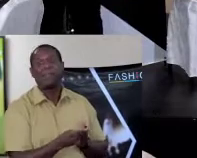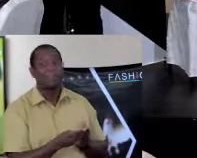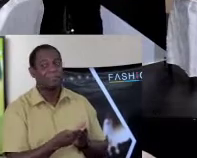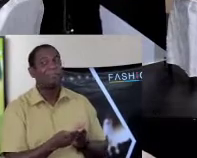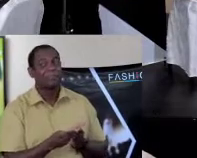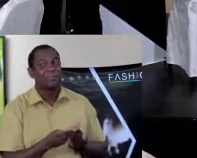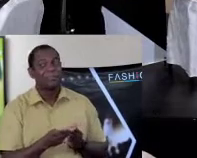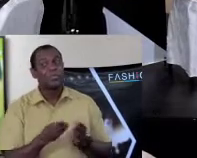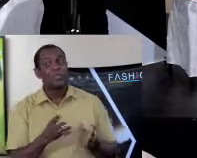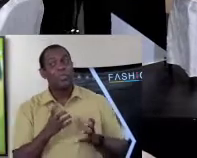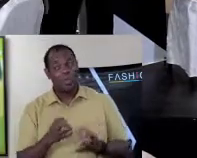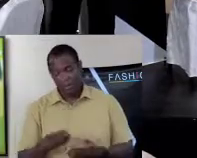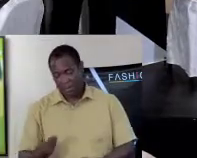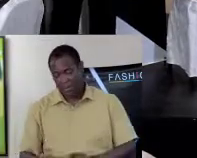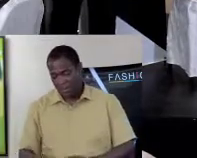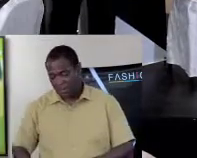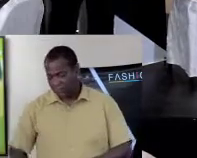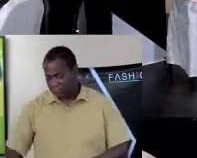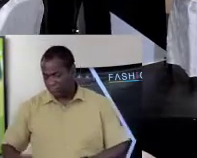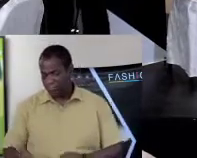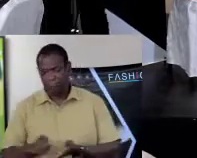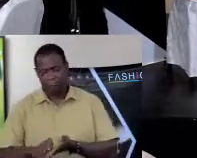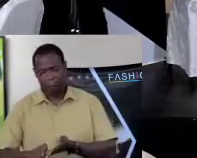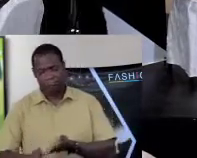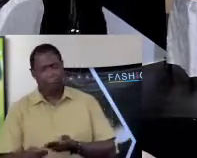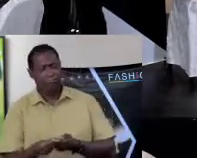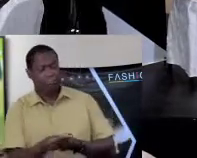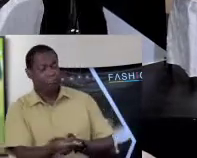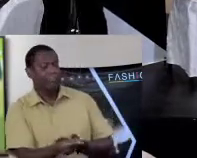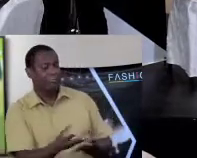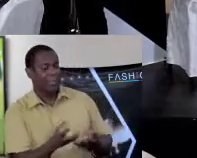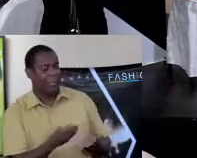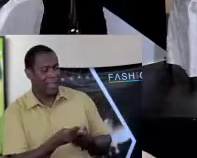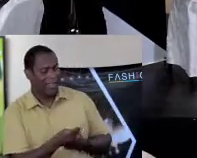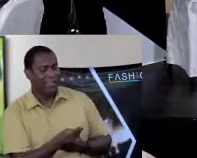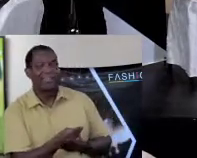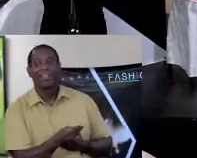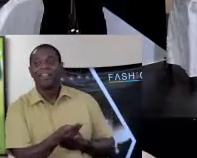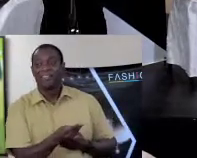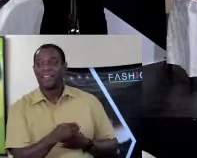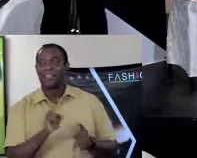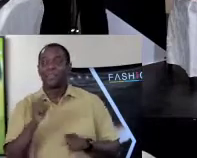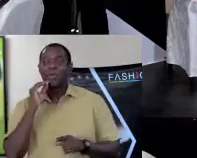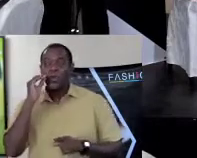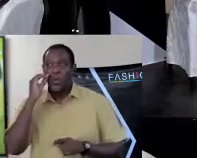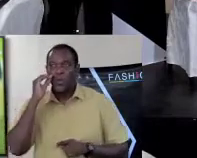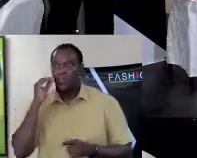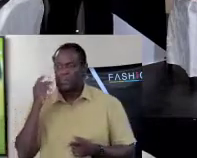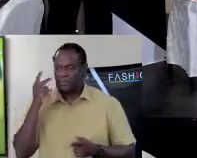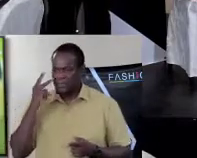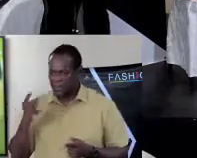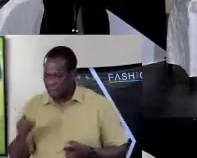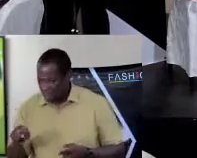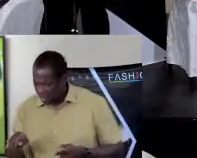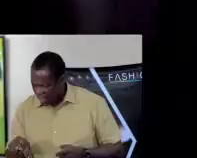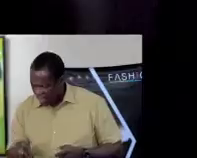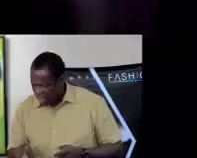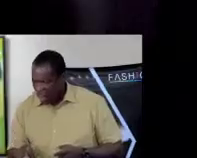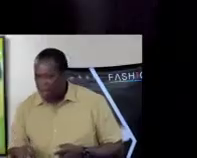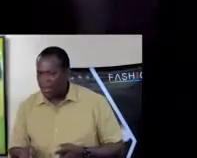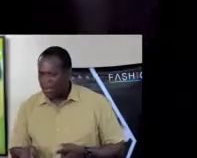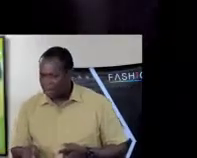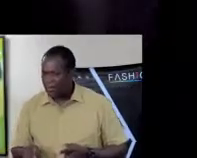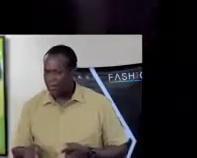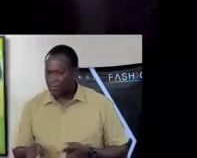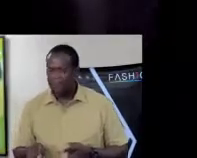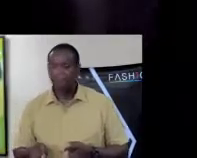their pocketbook and you get into their handbag and you reach home in the house, and when they throw it out, your brand falls out. Then they read the story 2 days later and